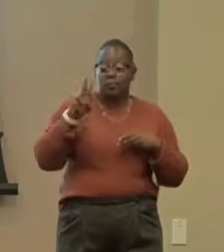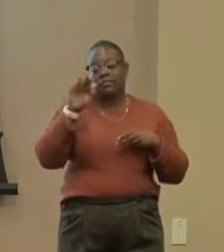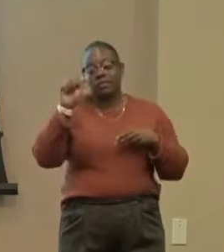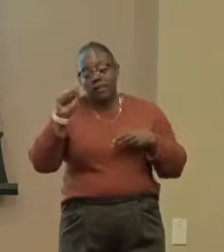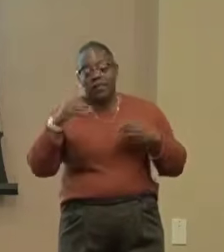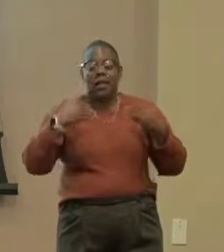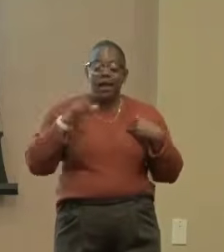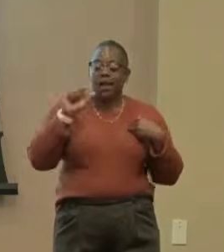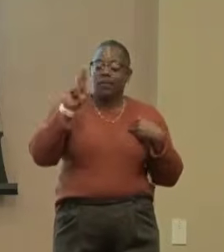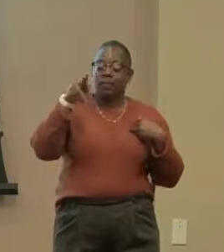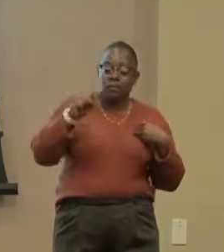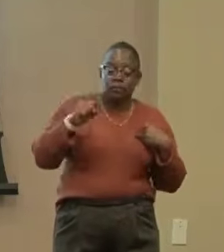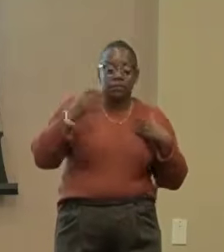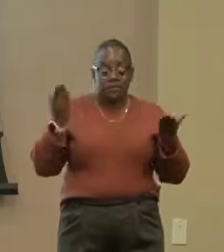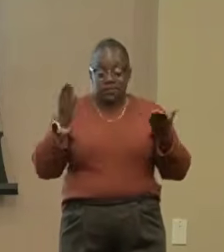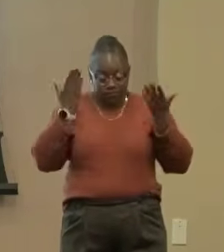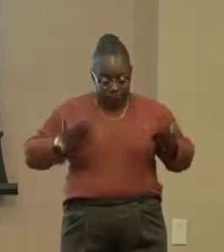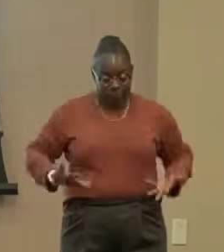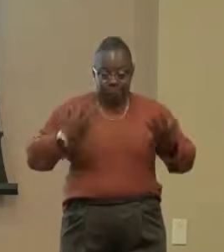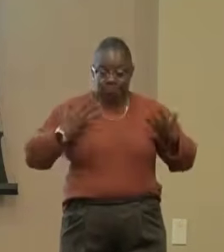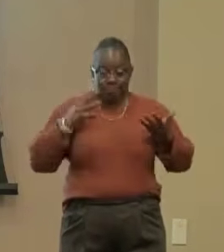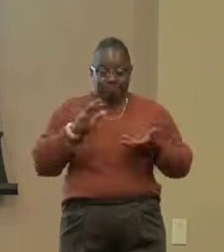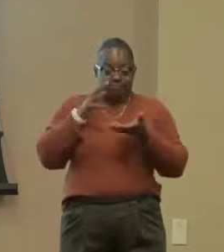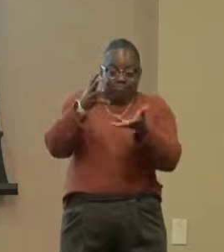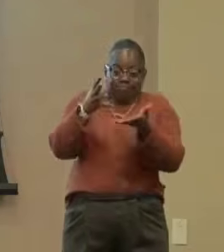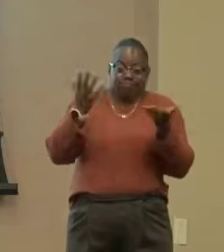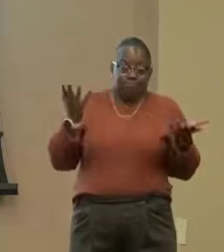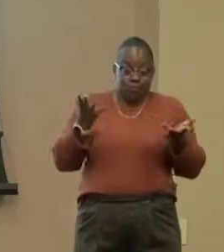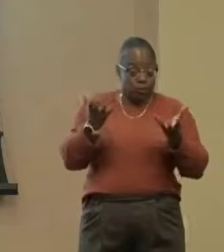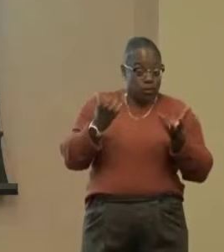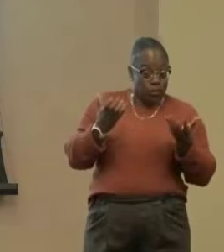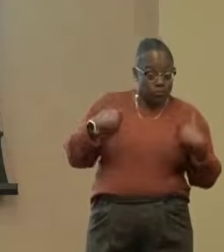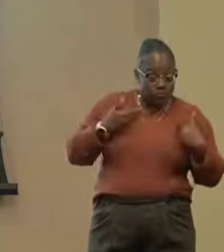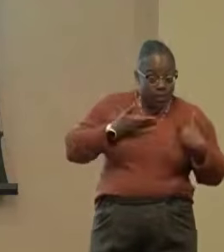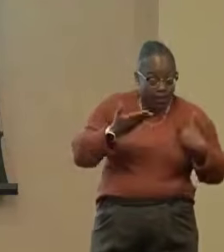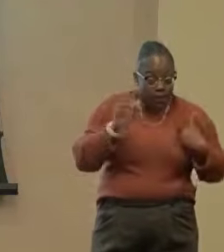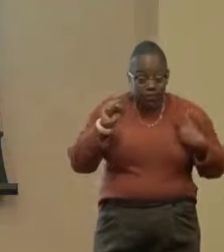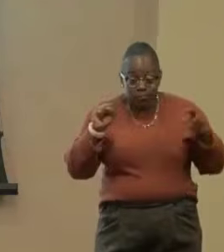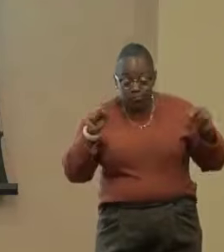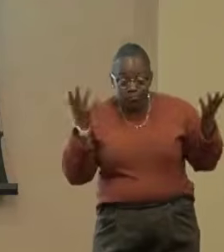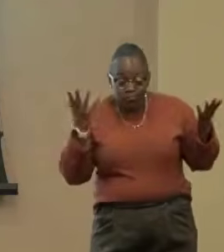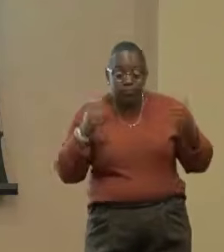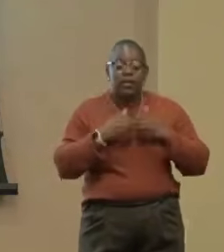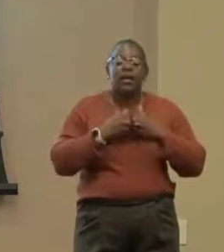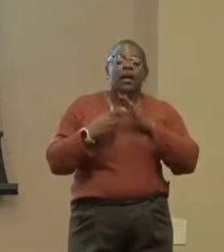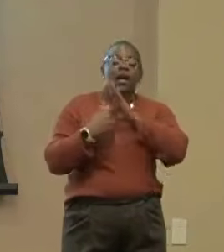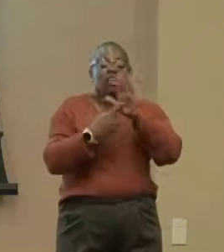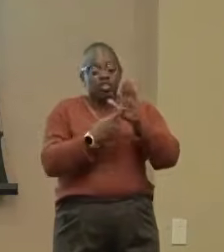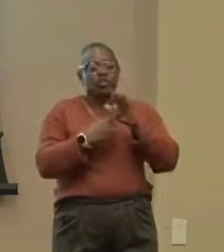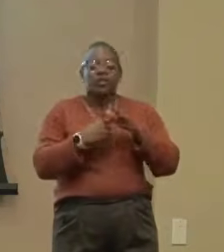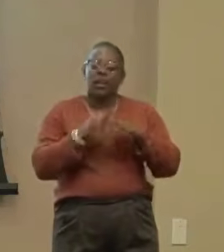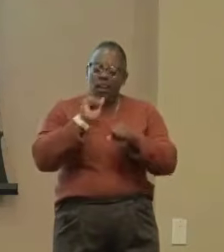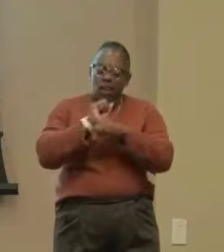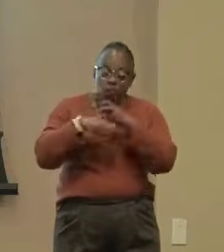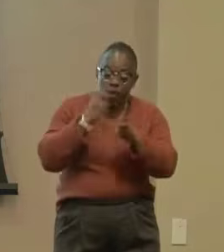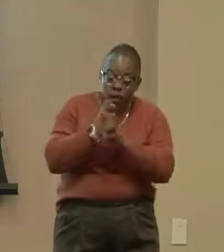I have lupus, this is part of the package that you're gonna get. I showed very early on that I am hardworking. So